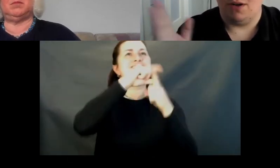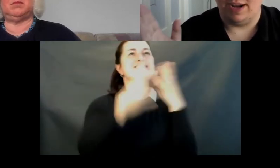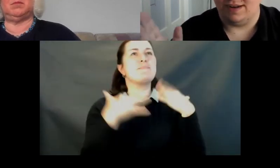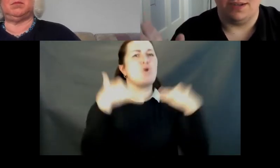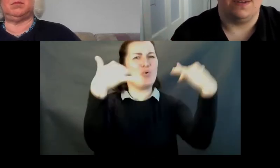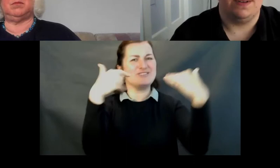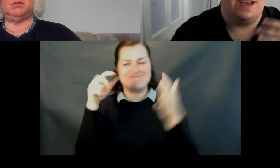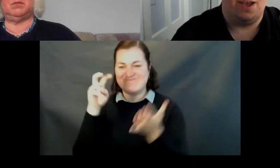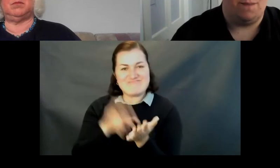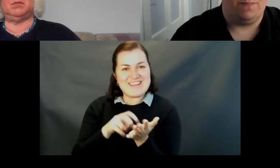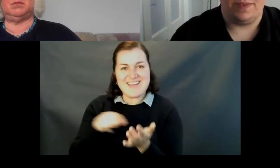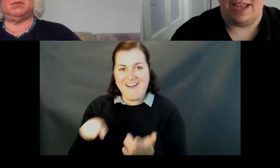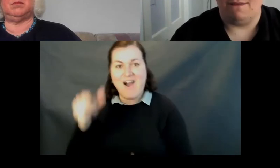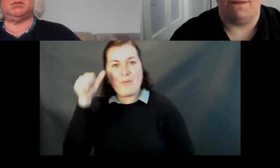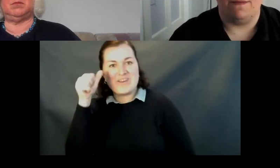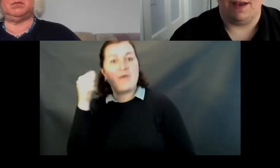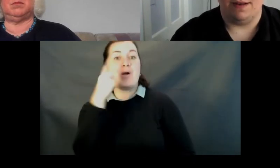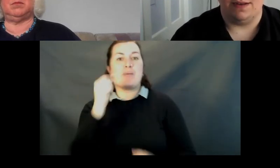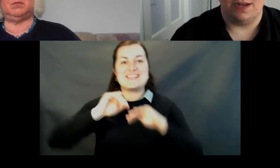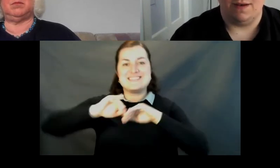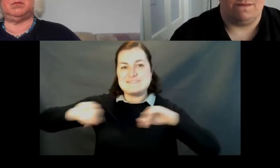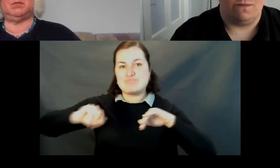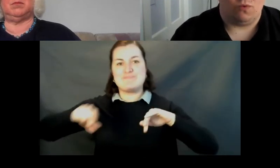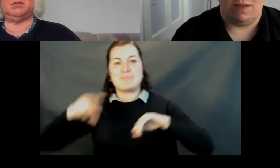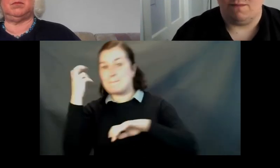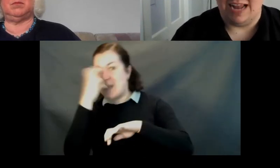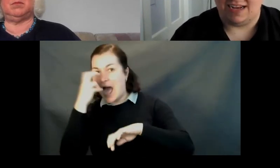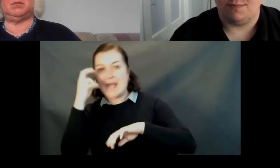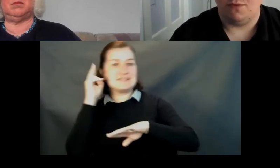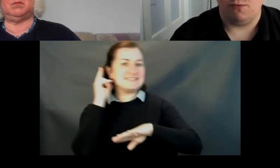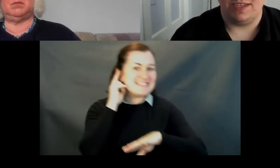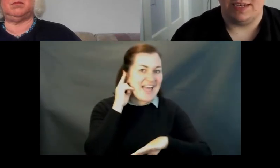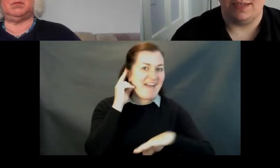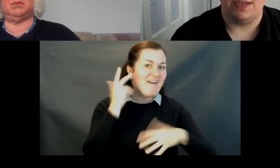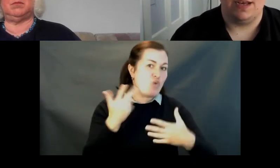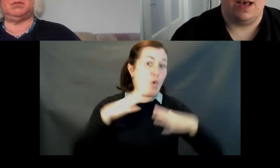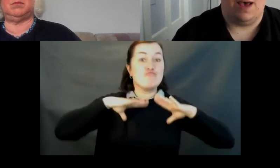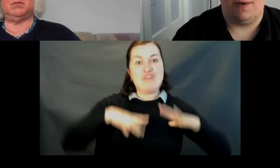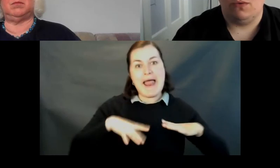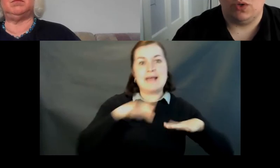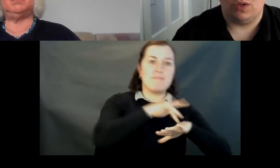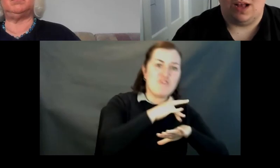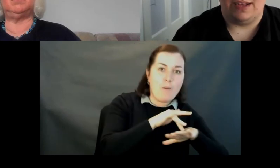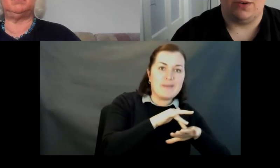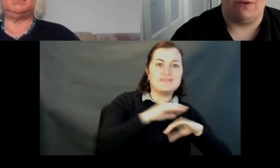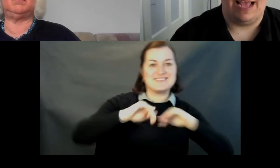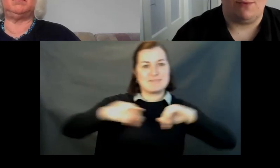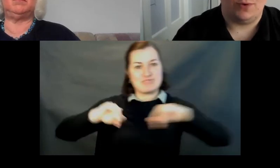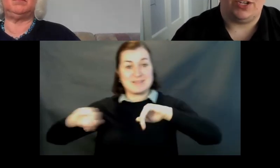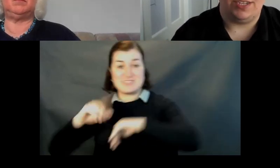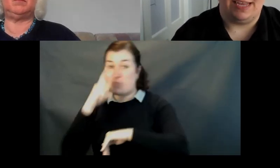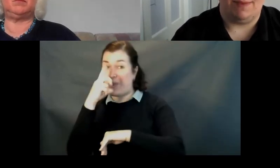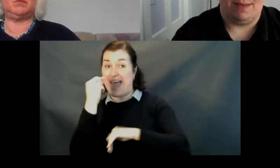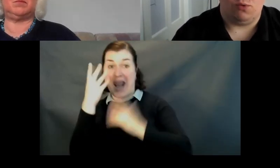into blind, deaf, and full, and then relaxed performances, and all sorts like that. So we're